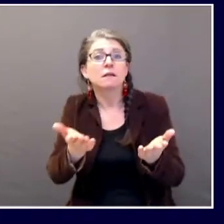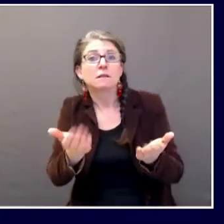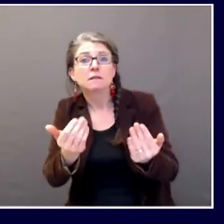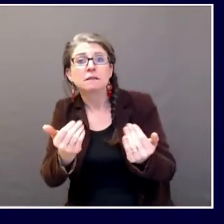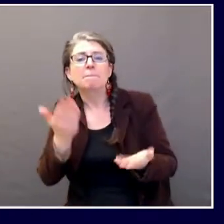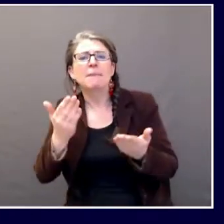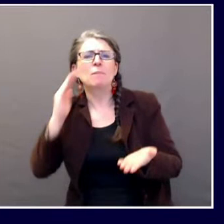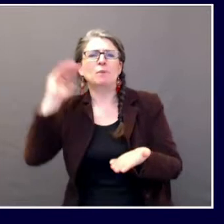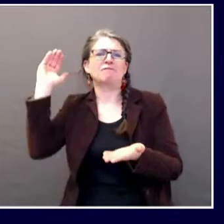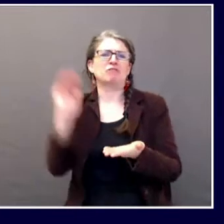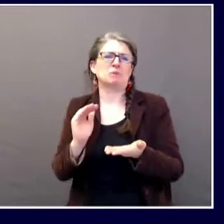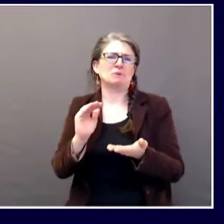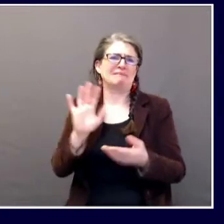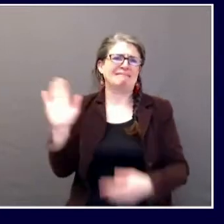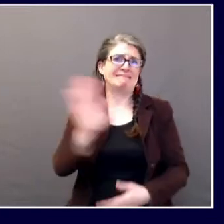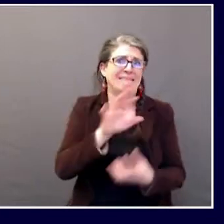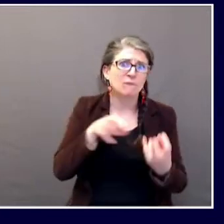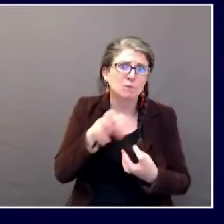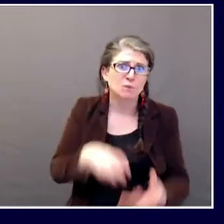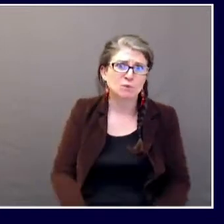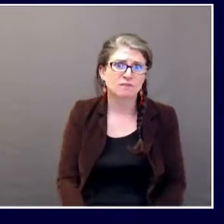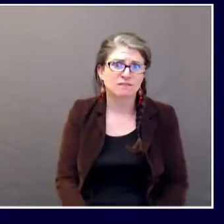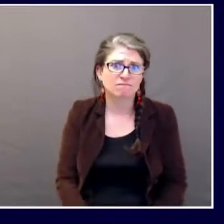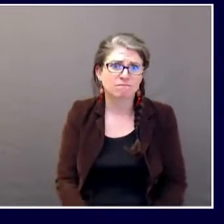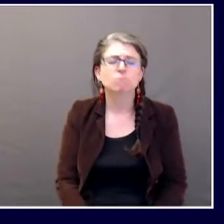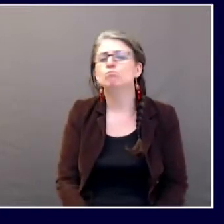Sure, Megan. I